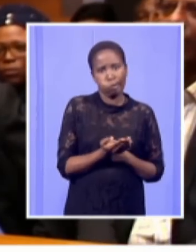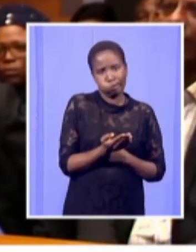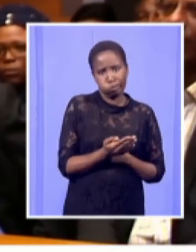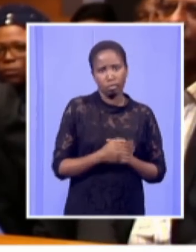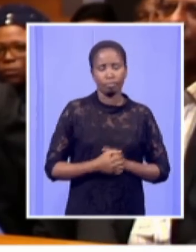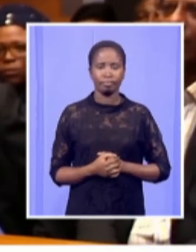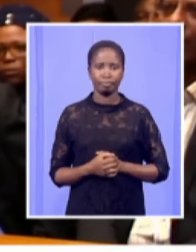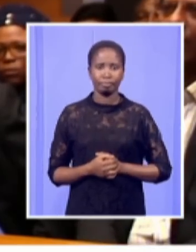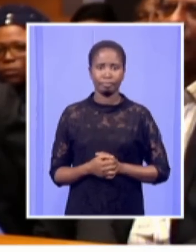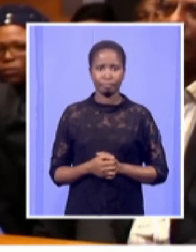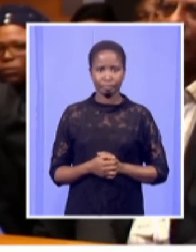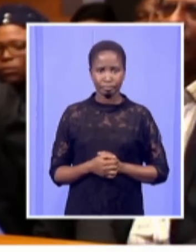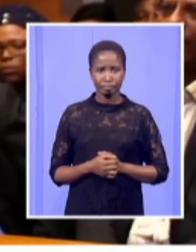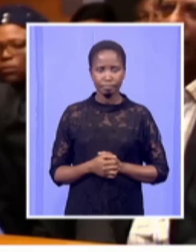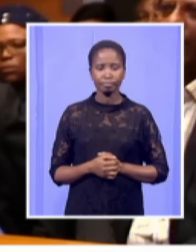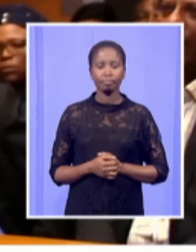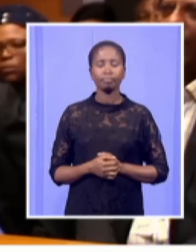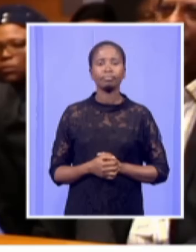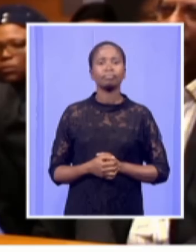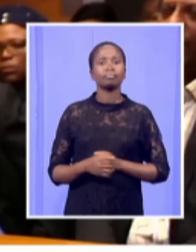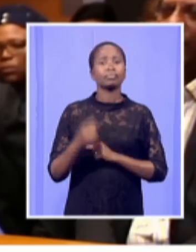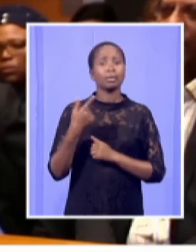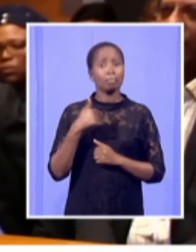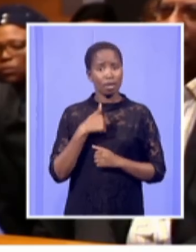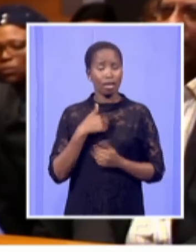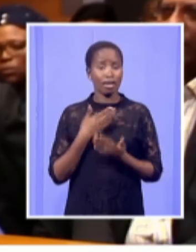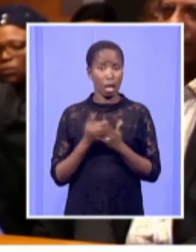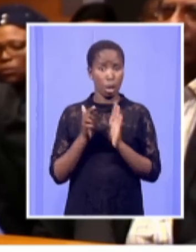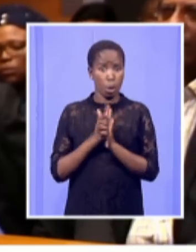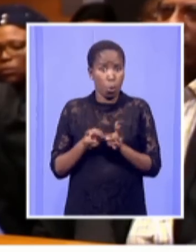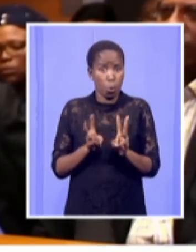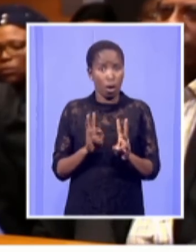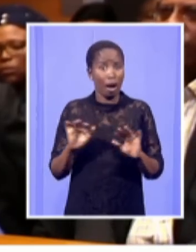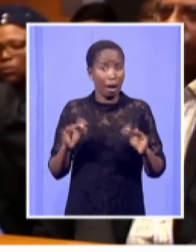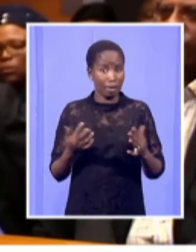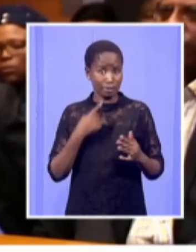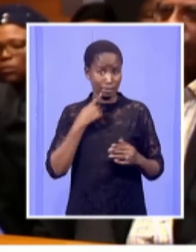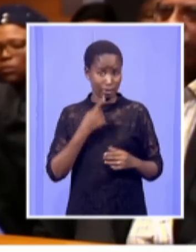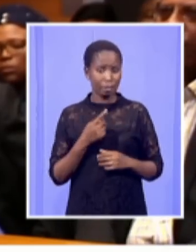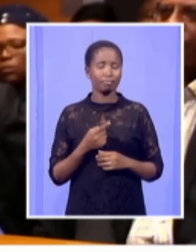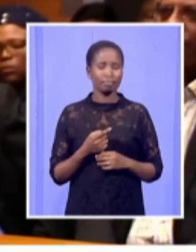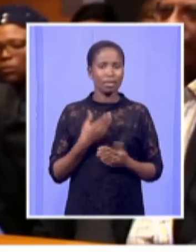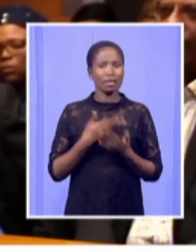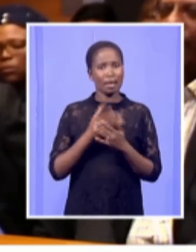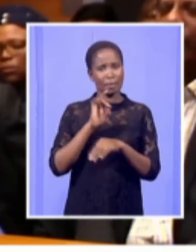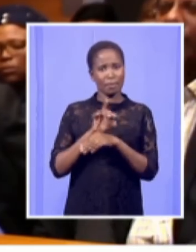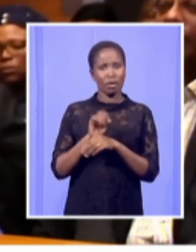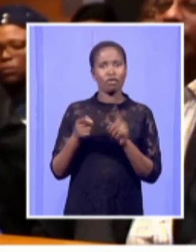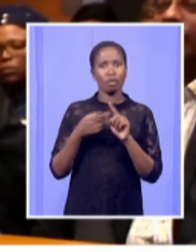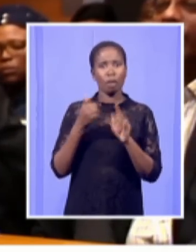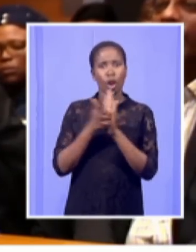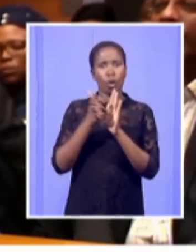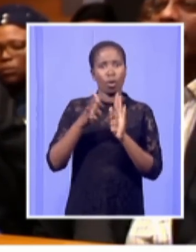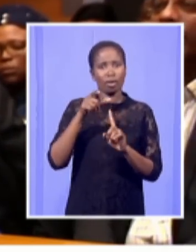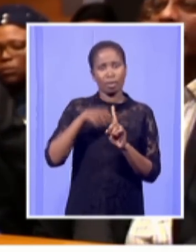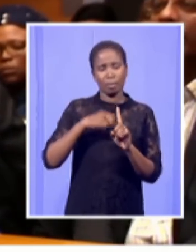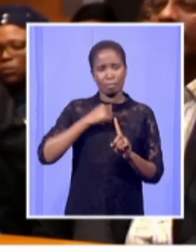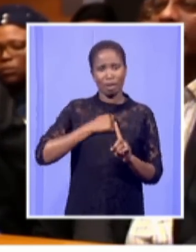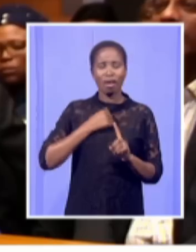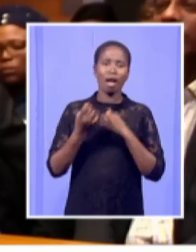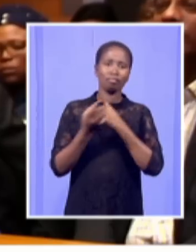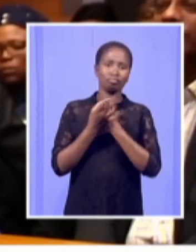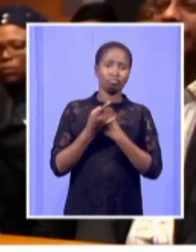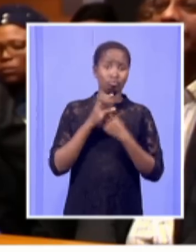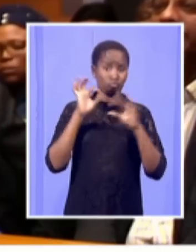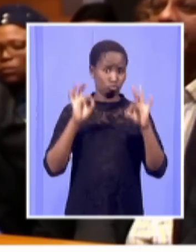Your Worship. Where I make legal submissions, I do so on the advice received from my legal representatives, which advice I accept to be